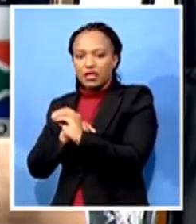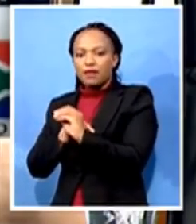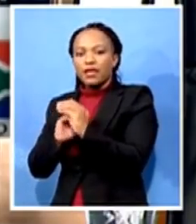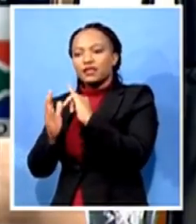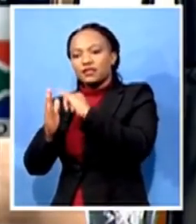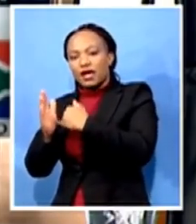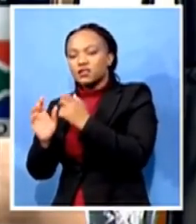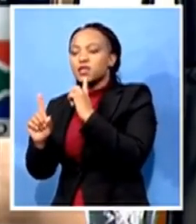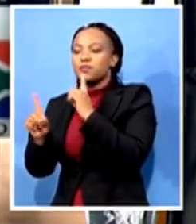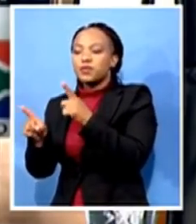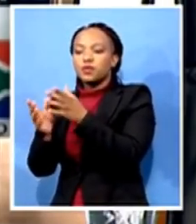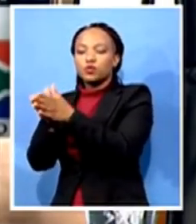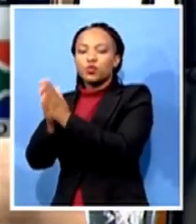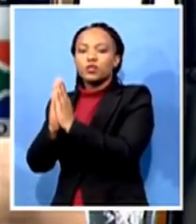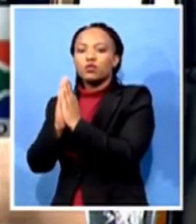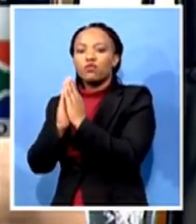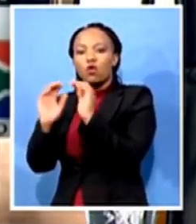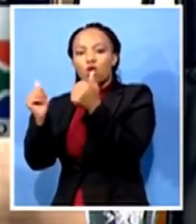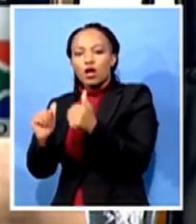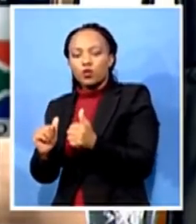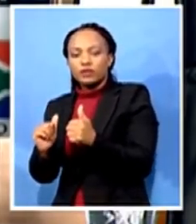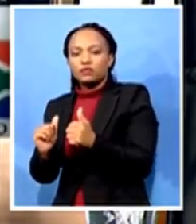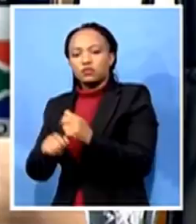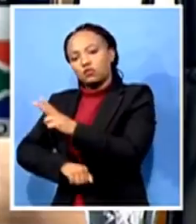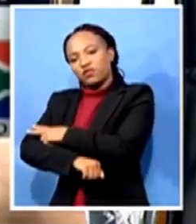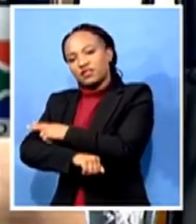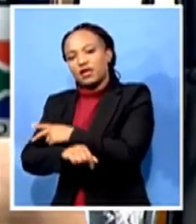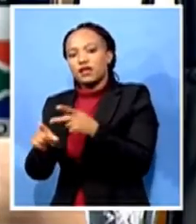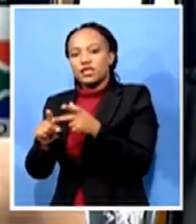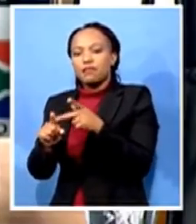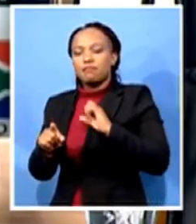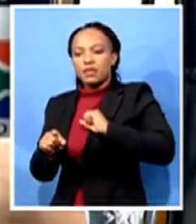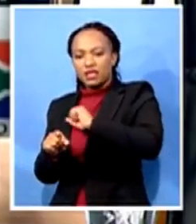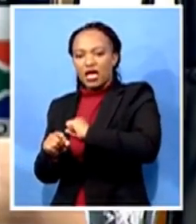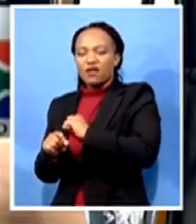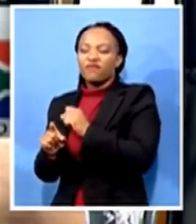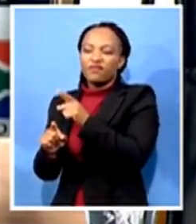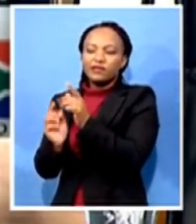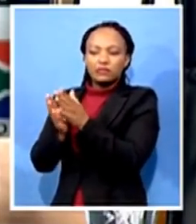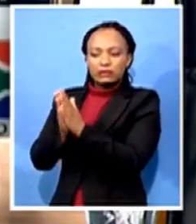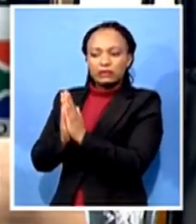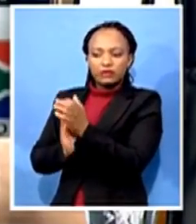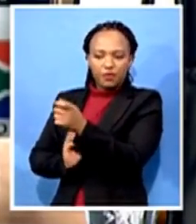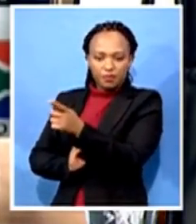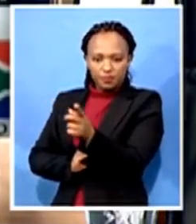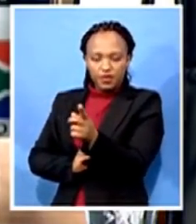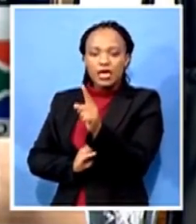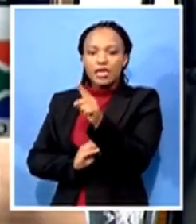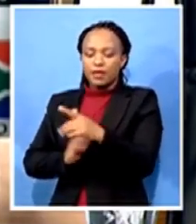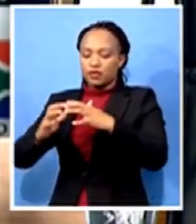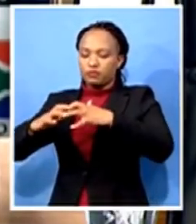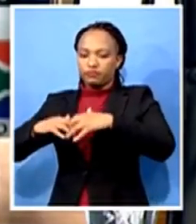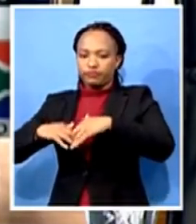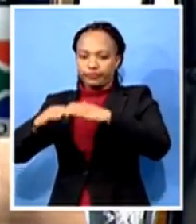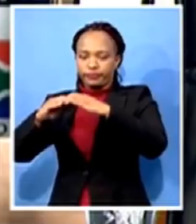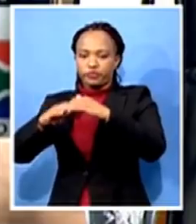the officials is that as they compile the database, they should look into